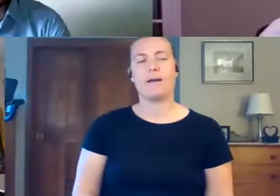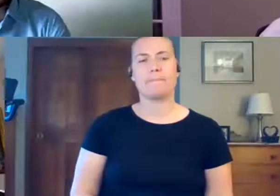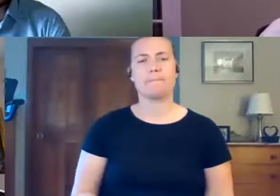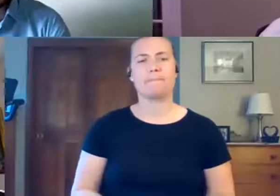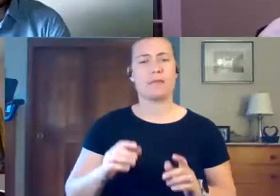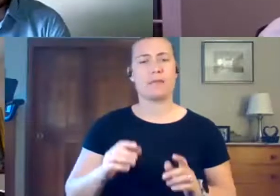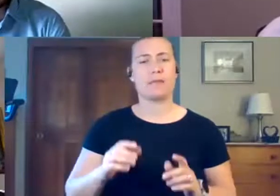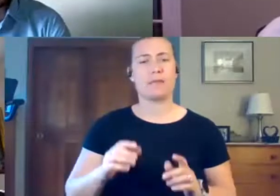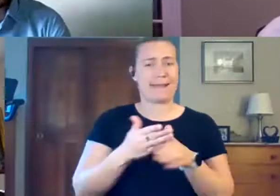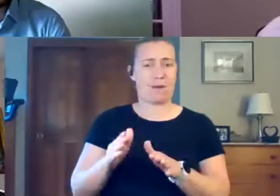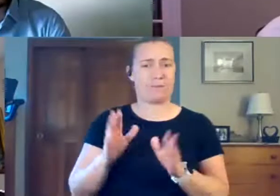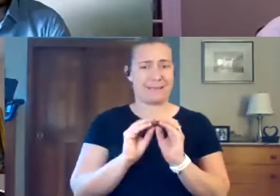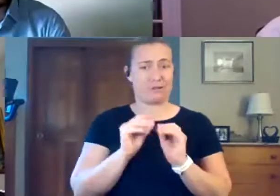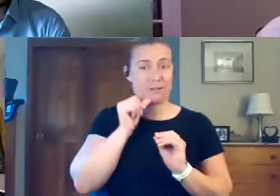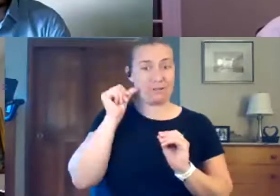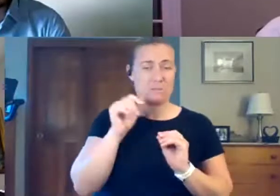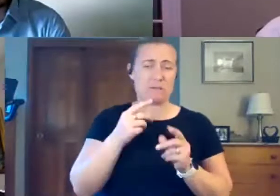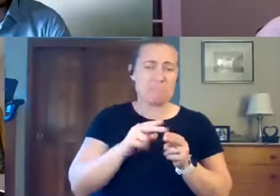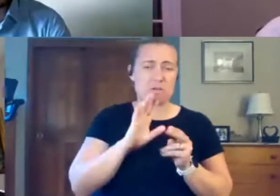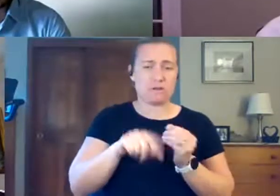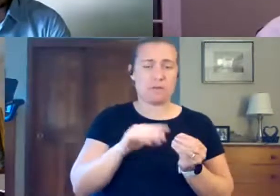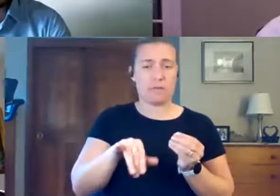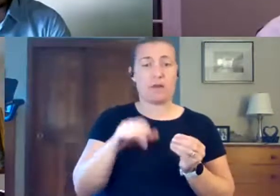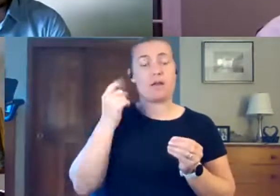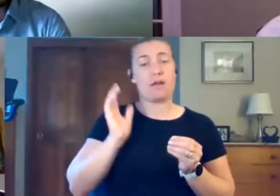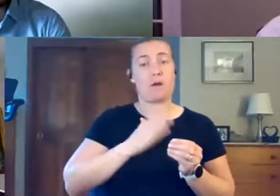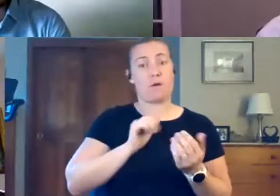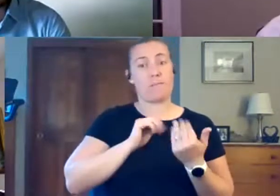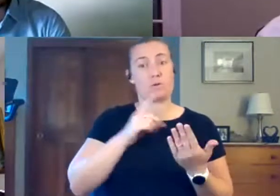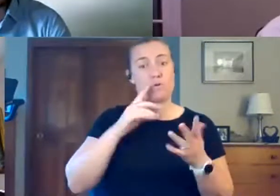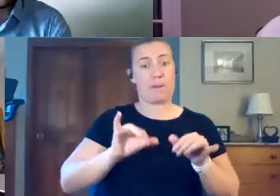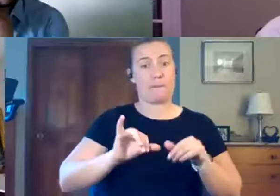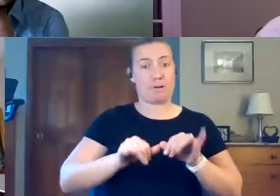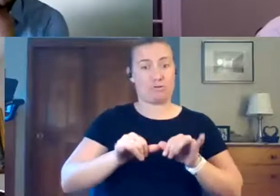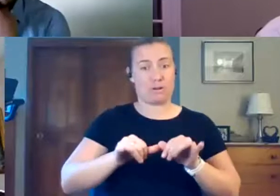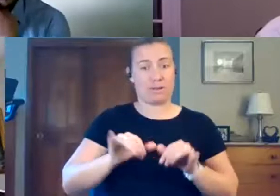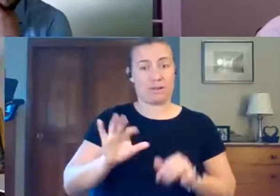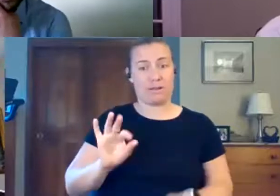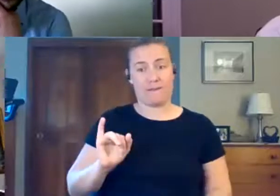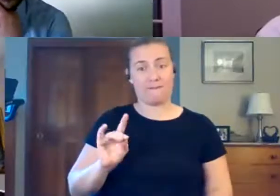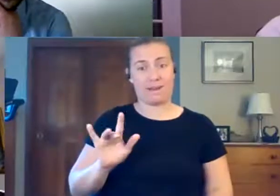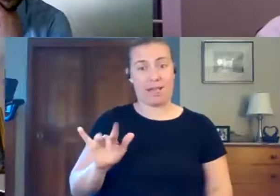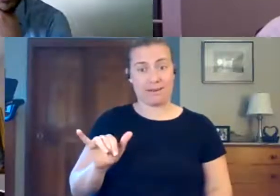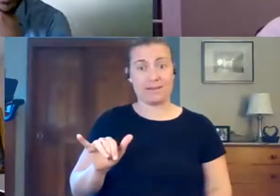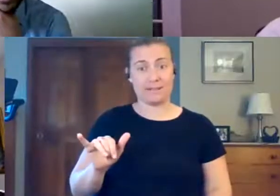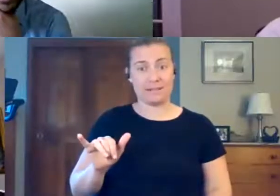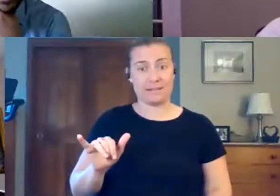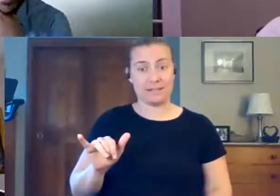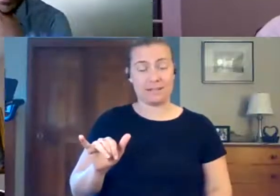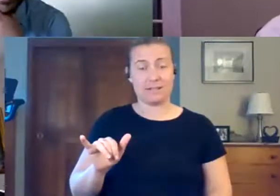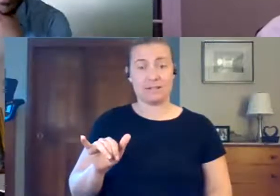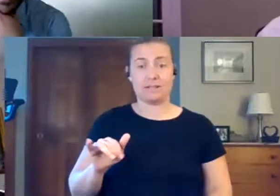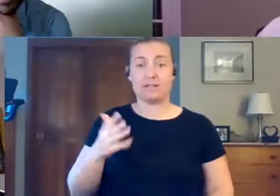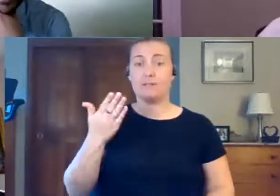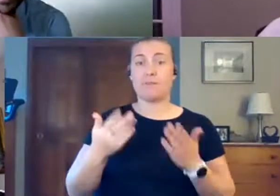session yesterday, this even for instance, our approaches to measuring fidelity. We might think of the gold standard approaches